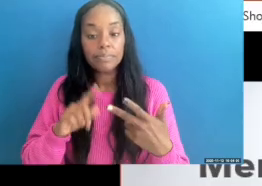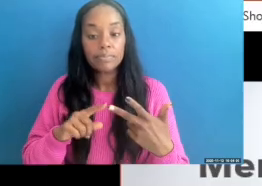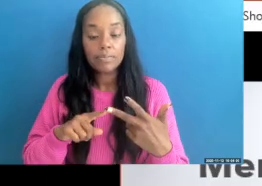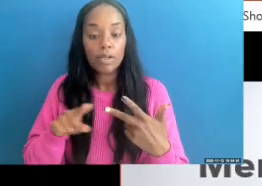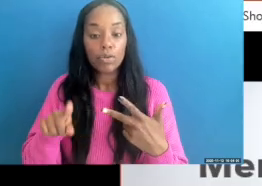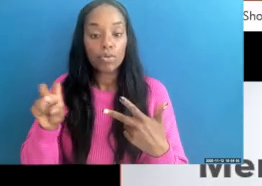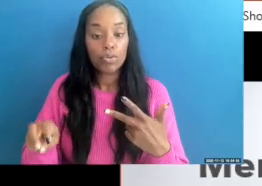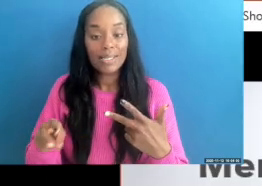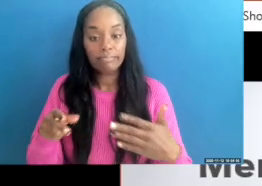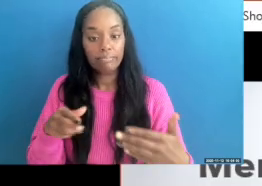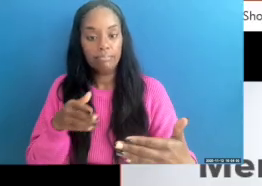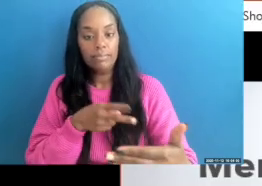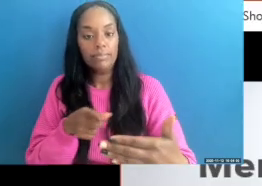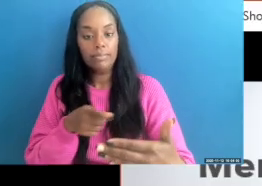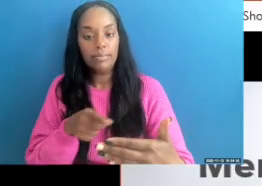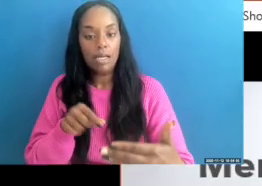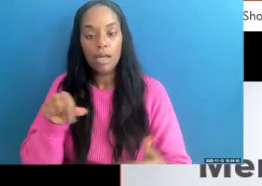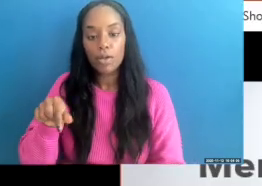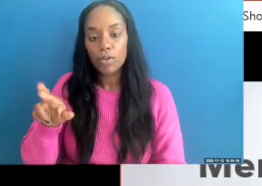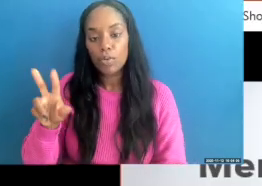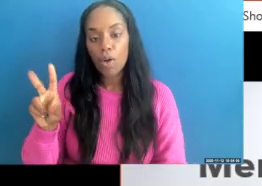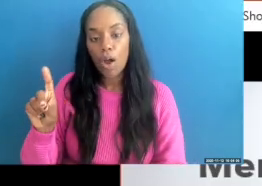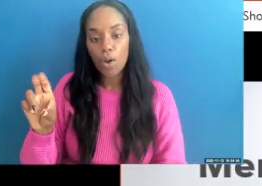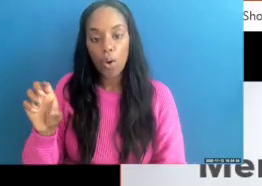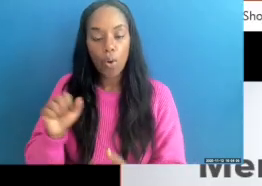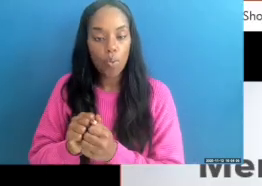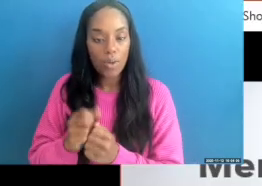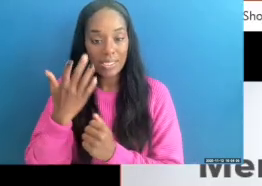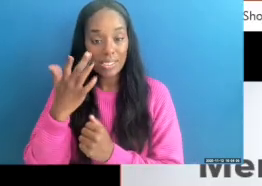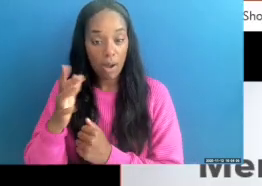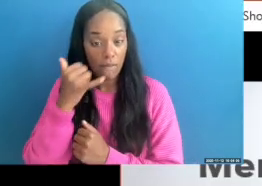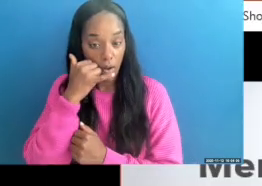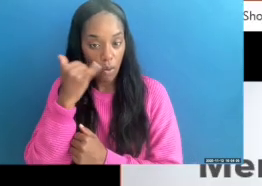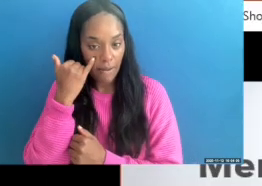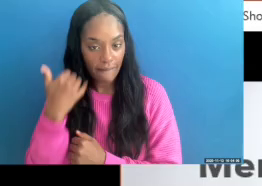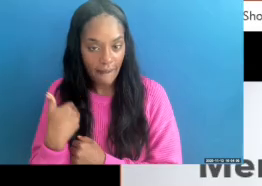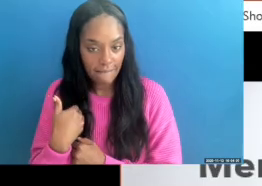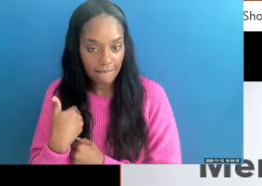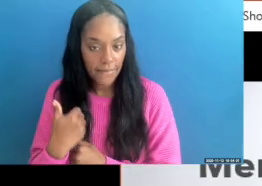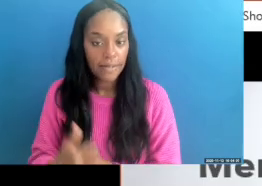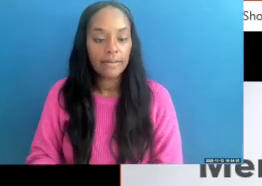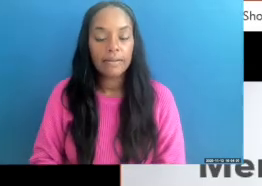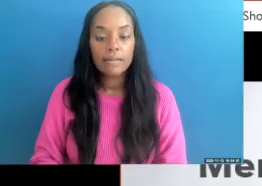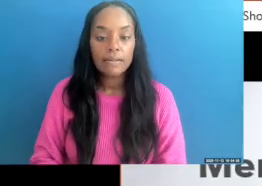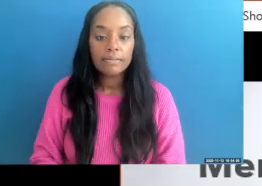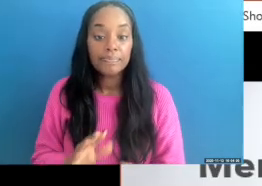The third way is that you can scan the QR code with your smartphone, if you have one.